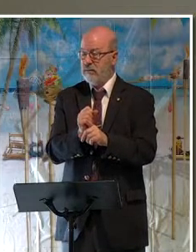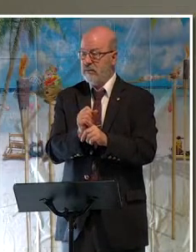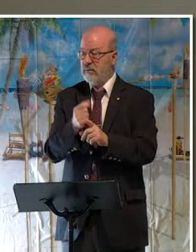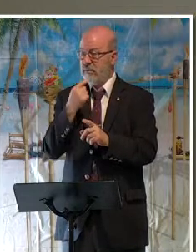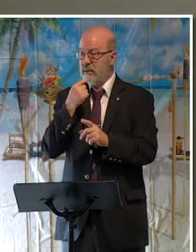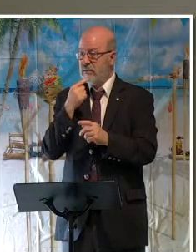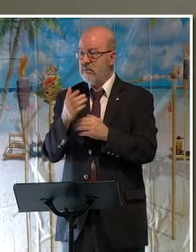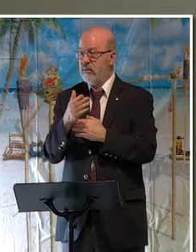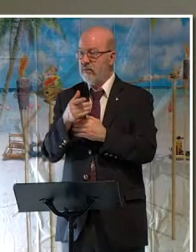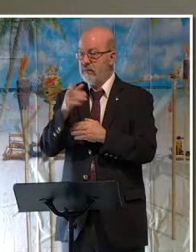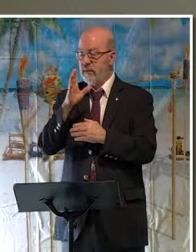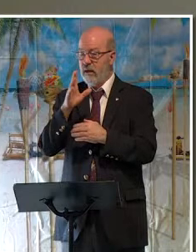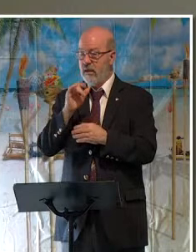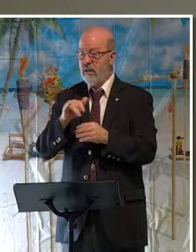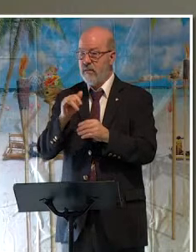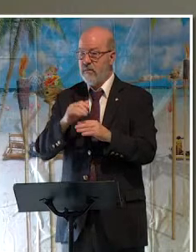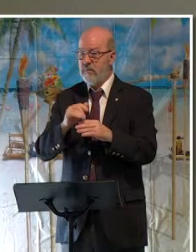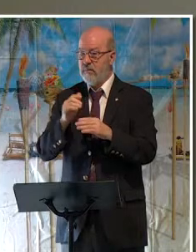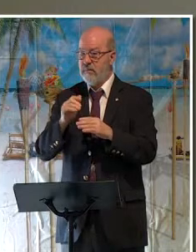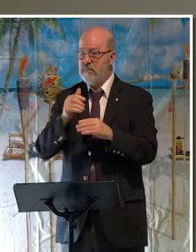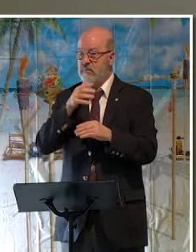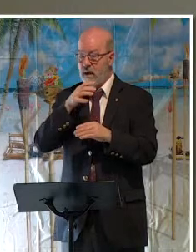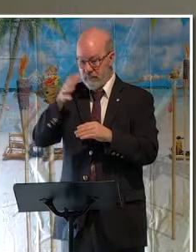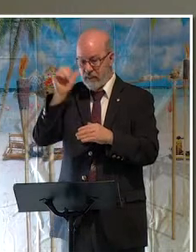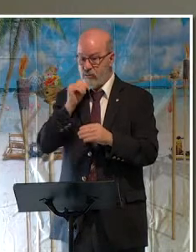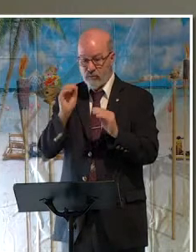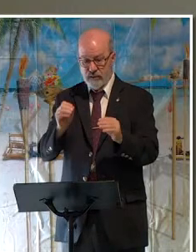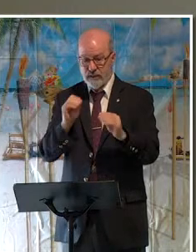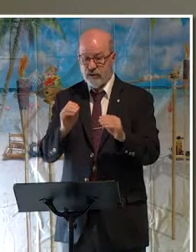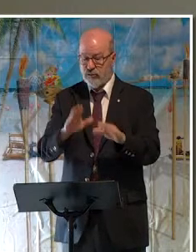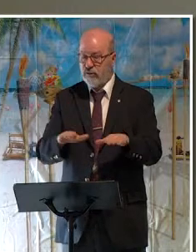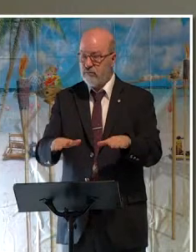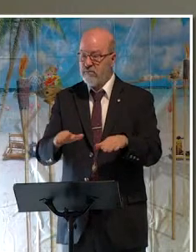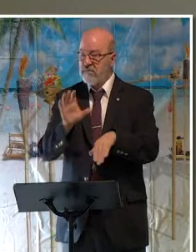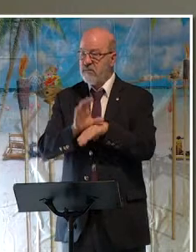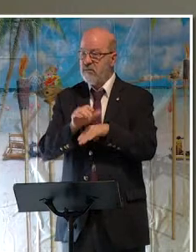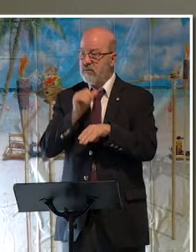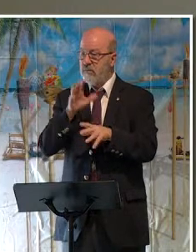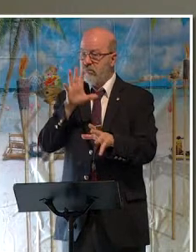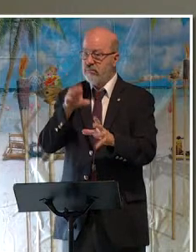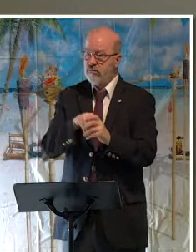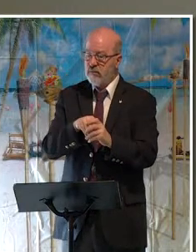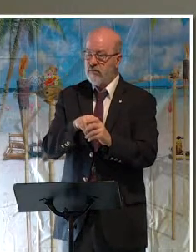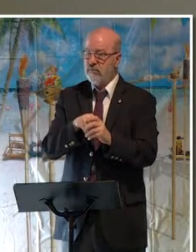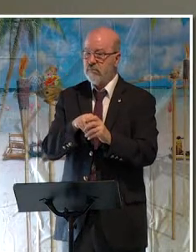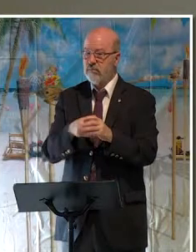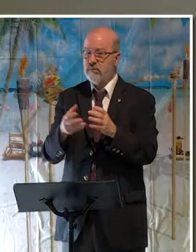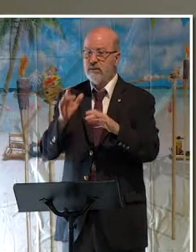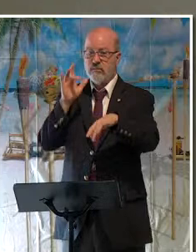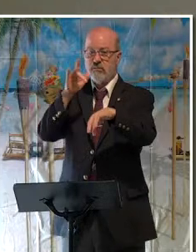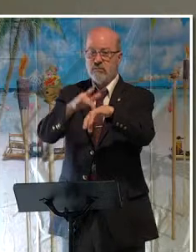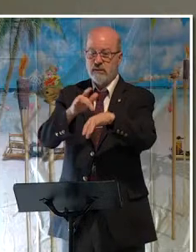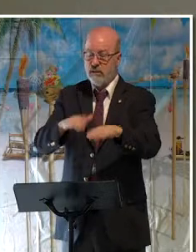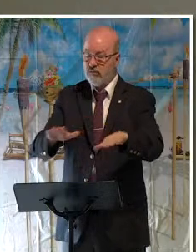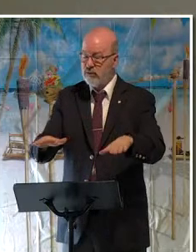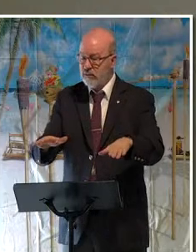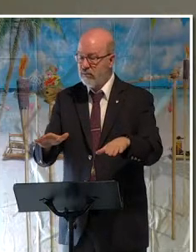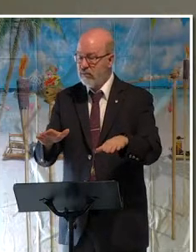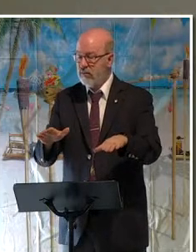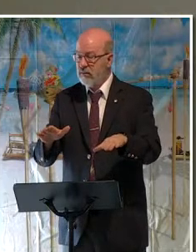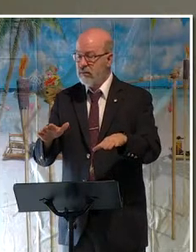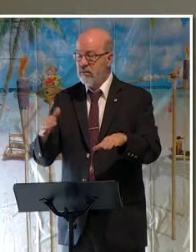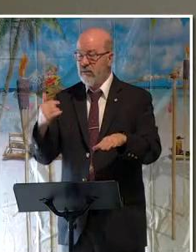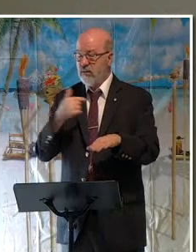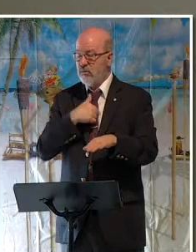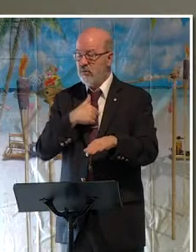I'm saying to you this morning, if godly parents don't train their own children, if the church does not actively rise up and reach out to children,